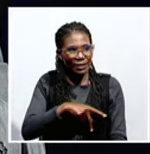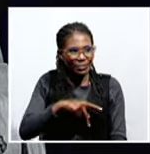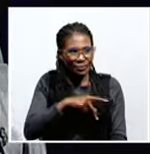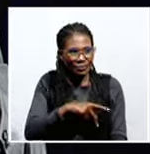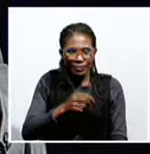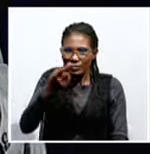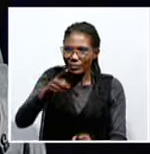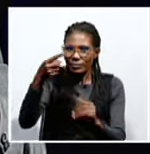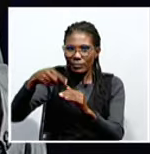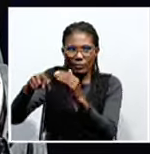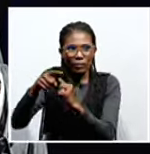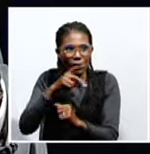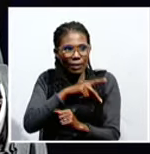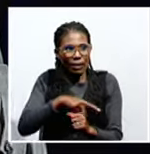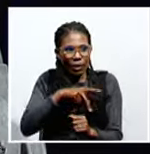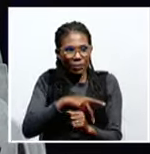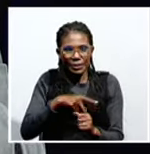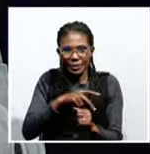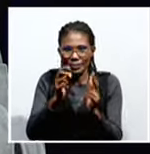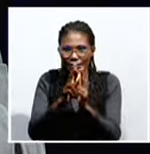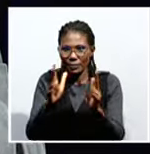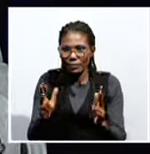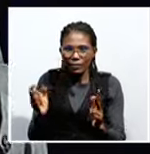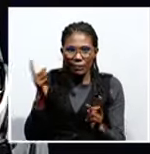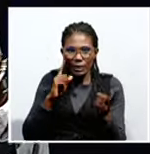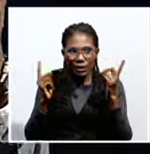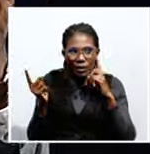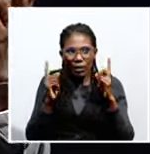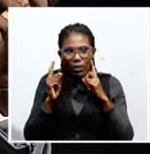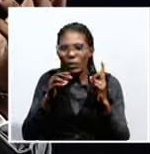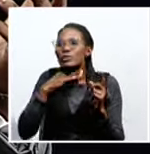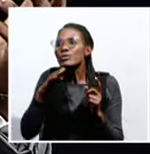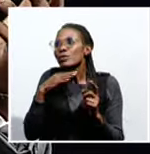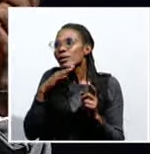of his professional public life, I've been hearing about stories of somebody,